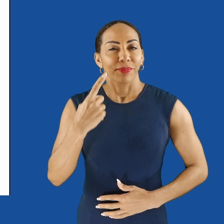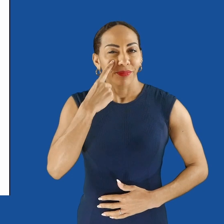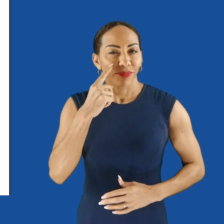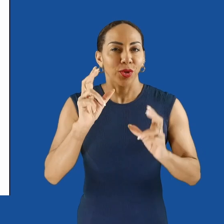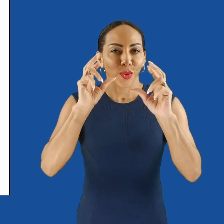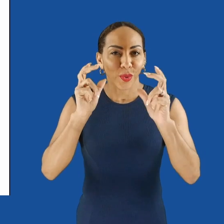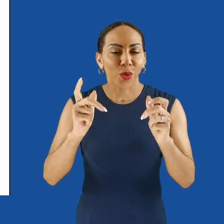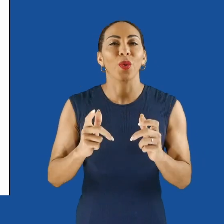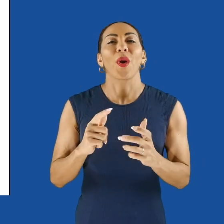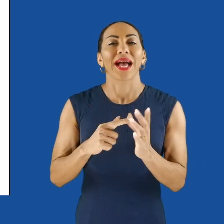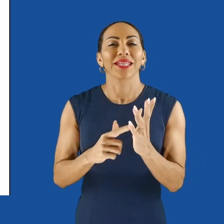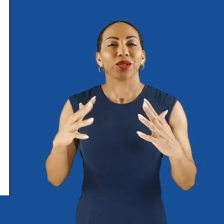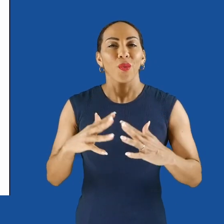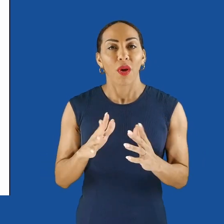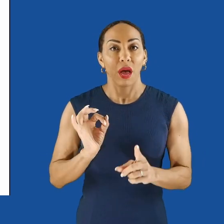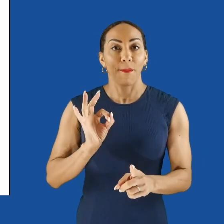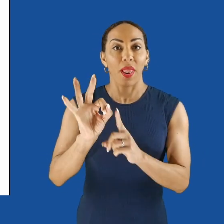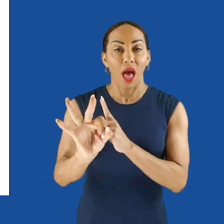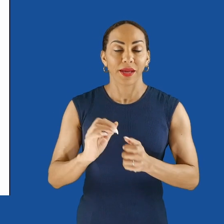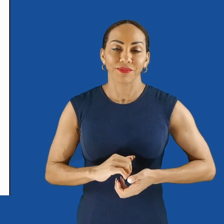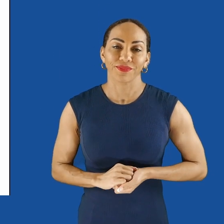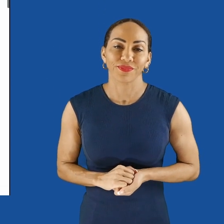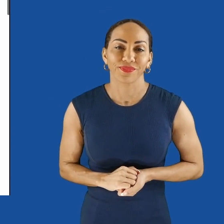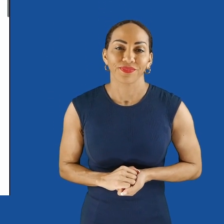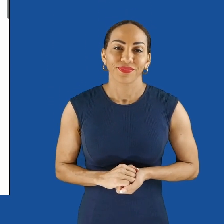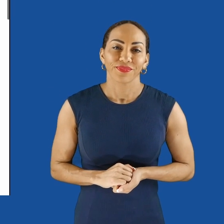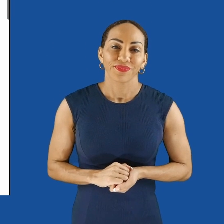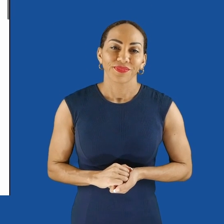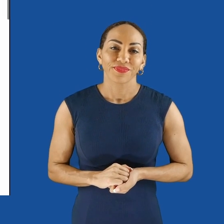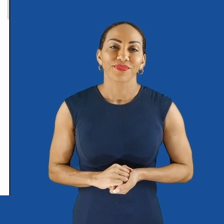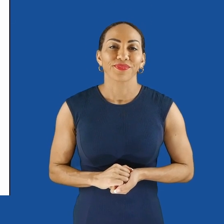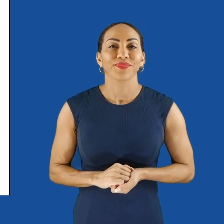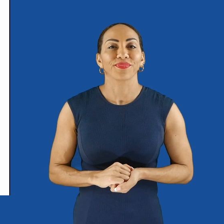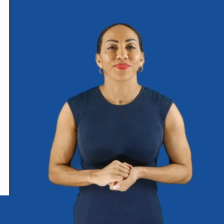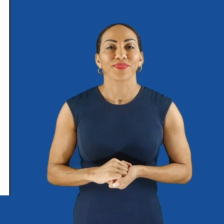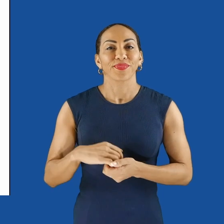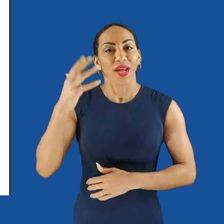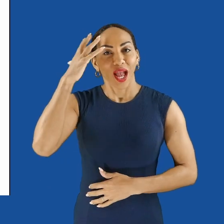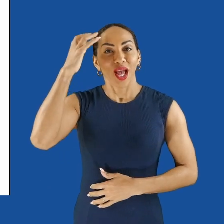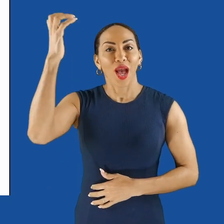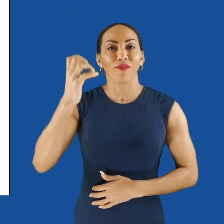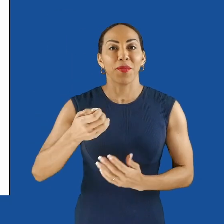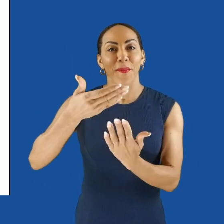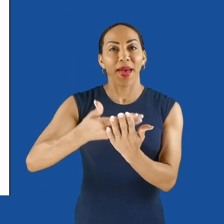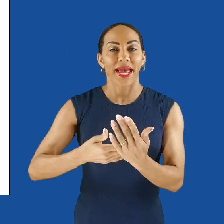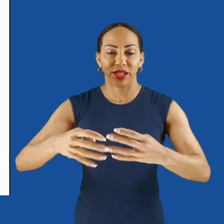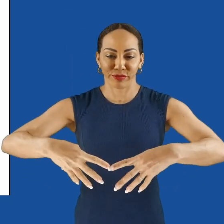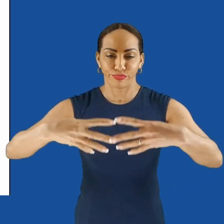Access to Work Apply. I'm then going to bring up the government page and click Start